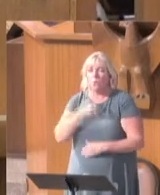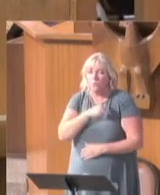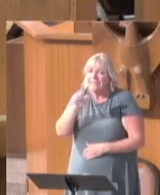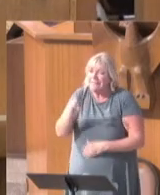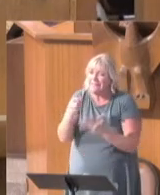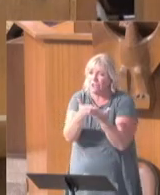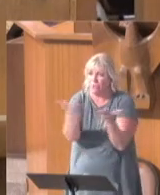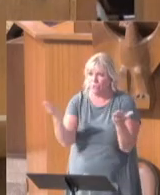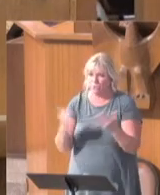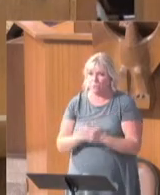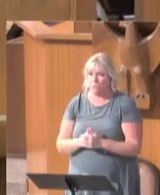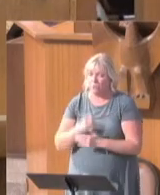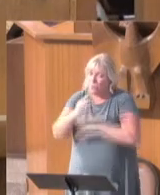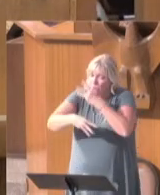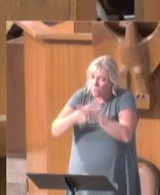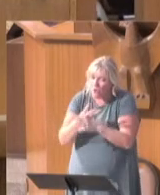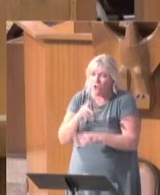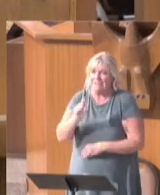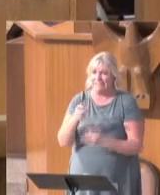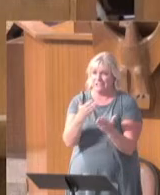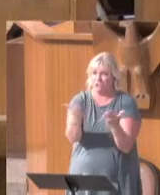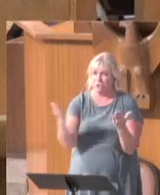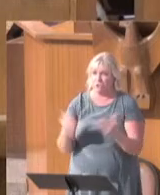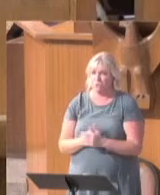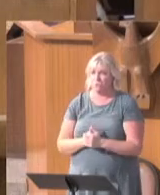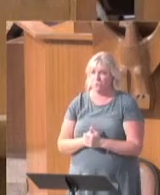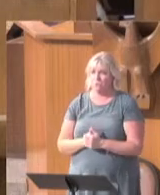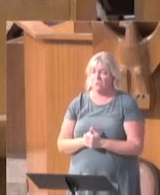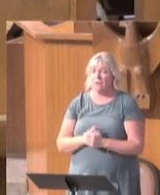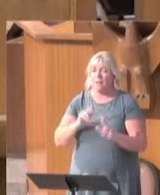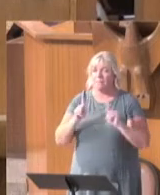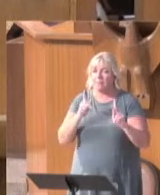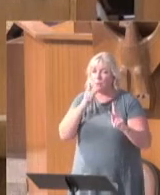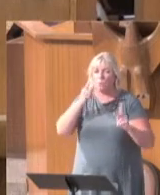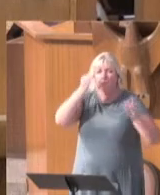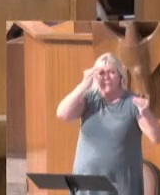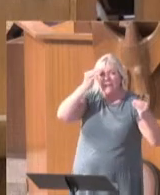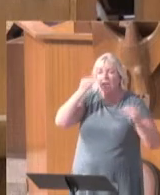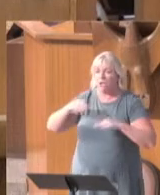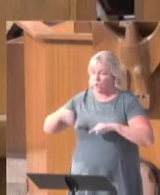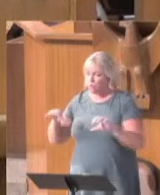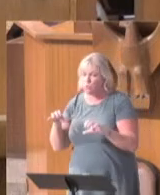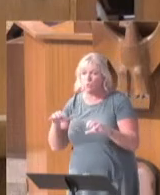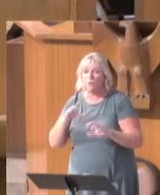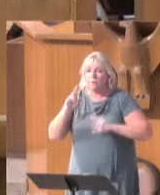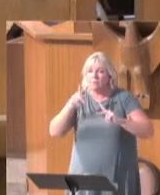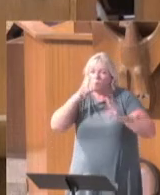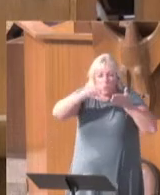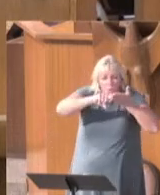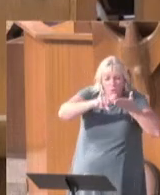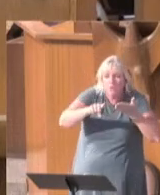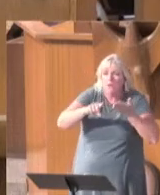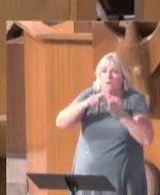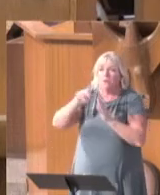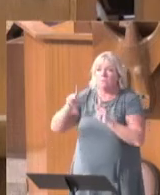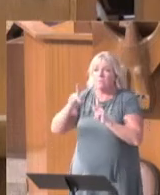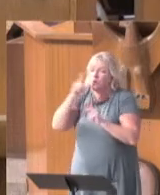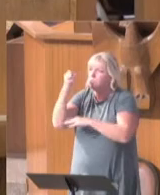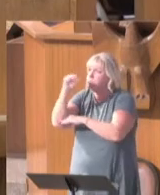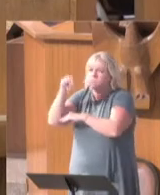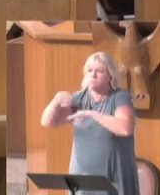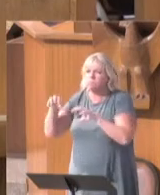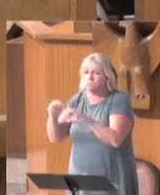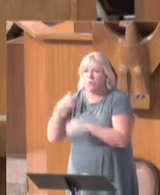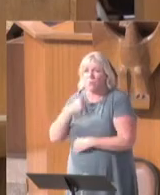world needs you. Thinkers and doers, scholars and activists, We need those of you